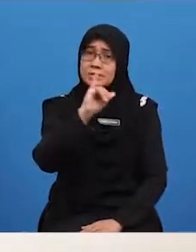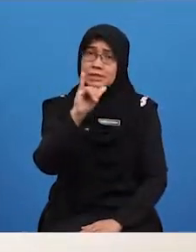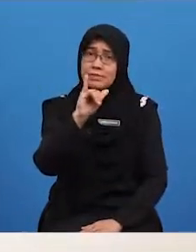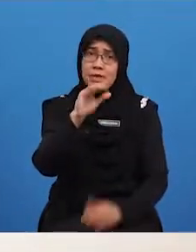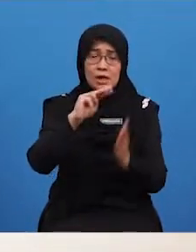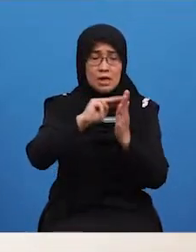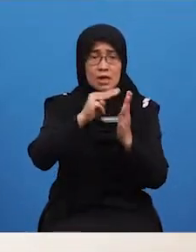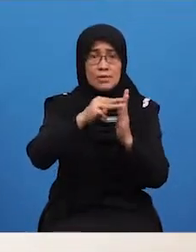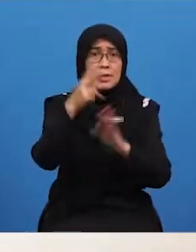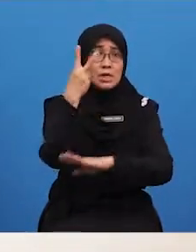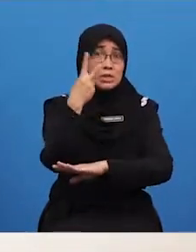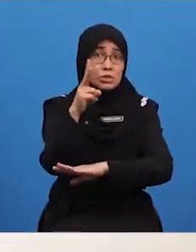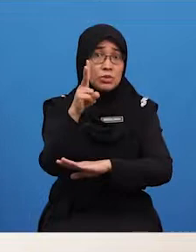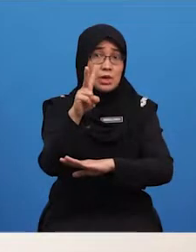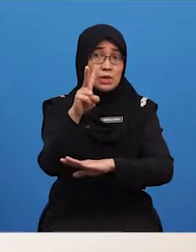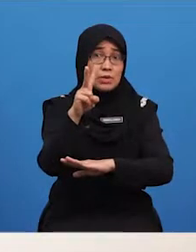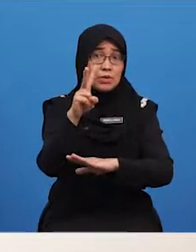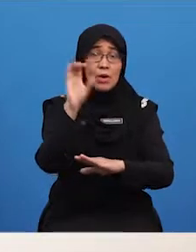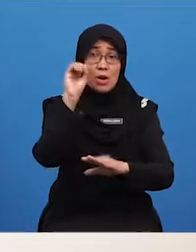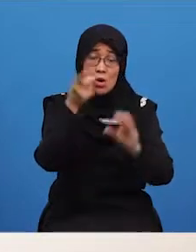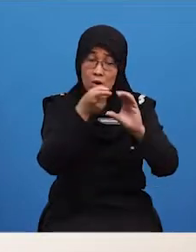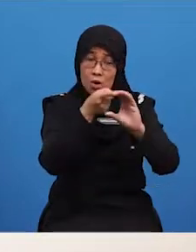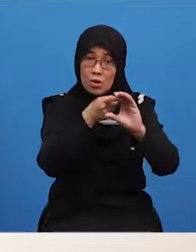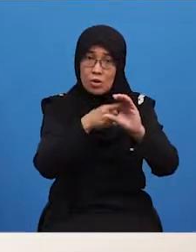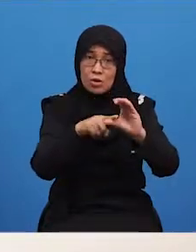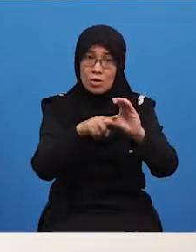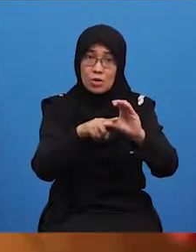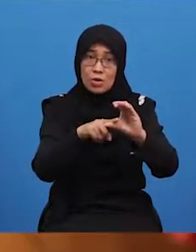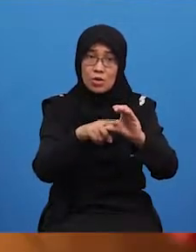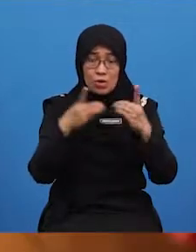It means 12 o'clock during the day.